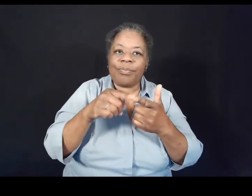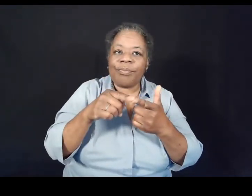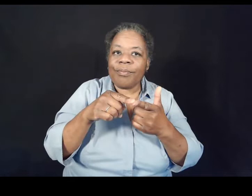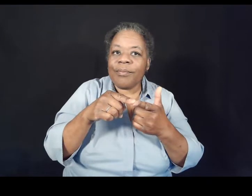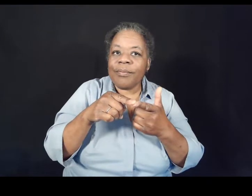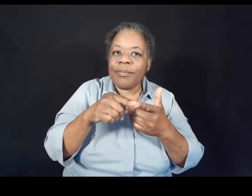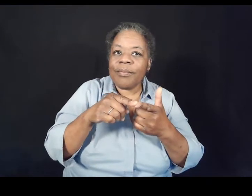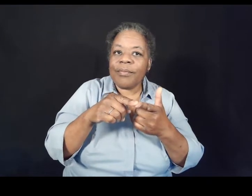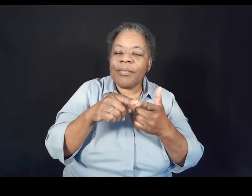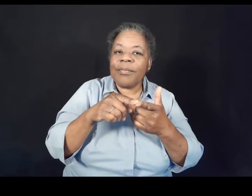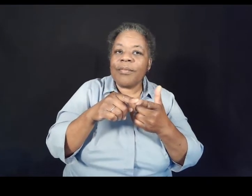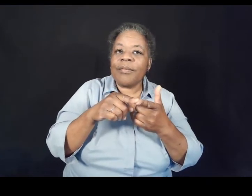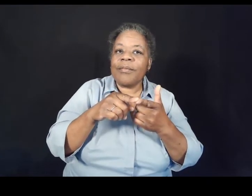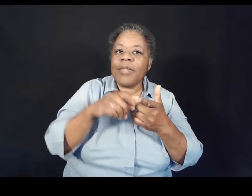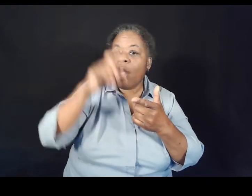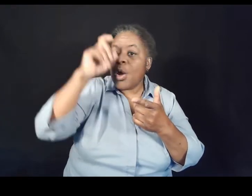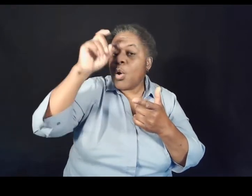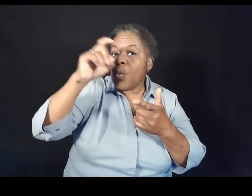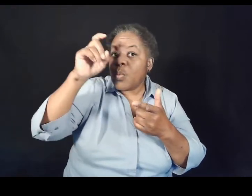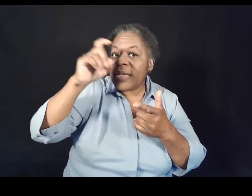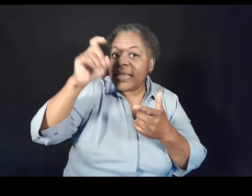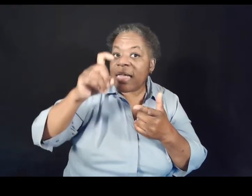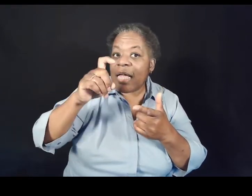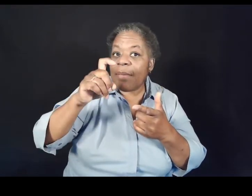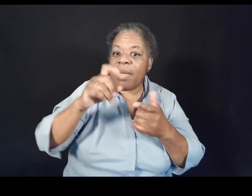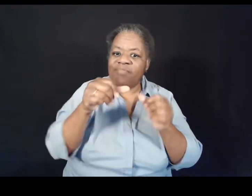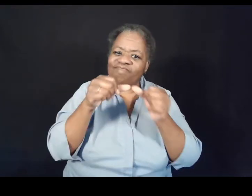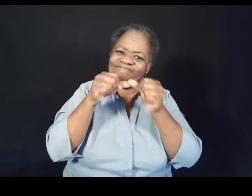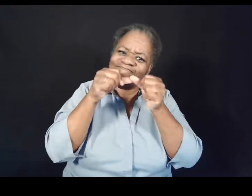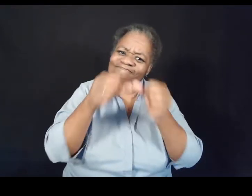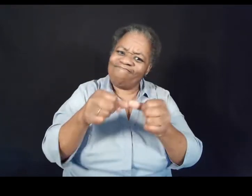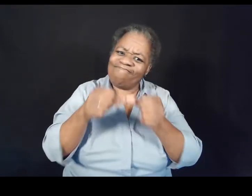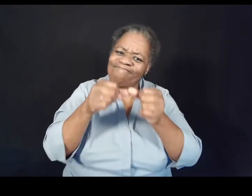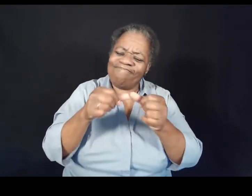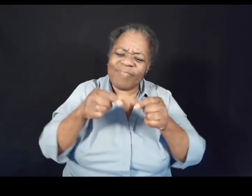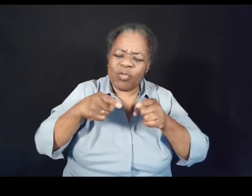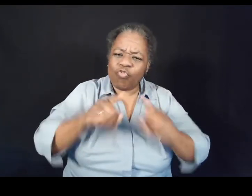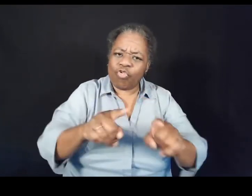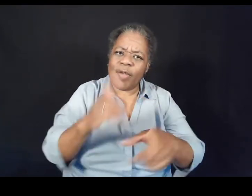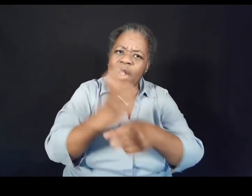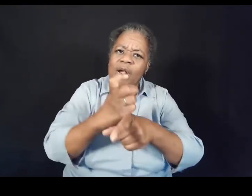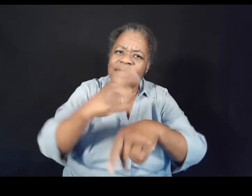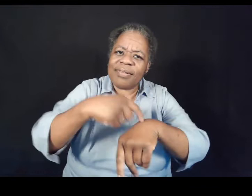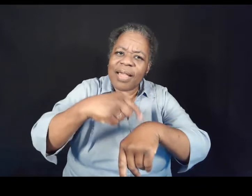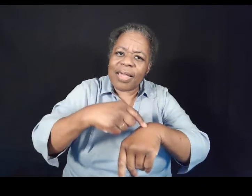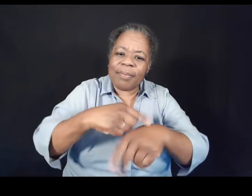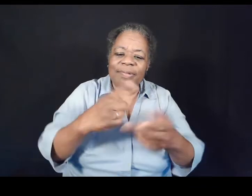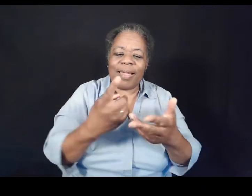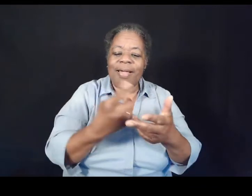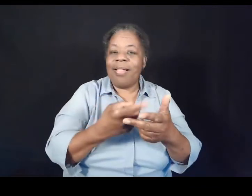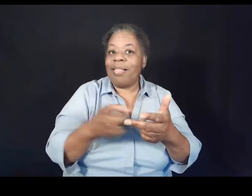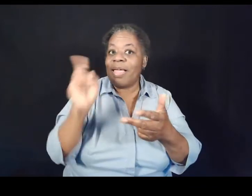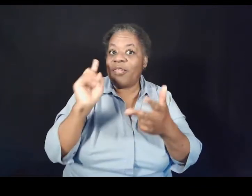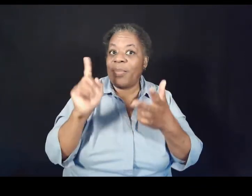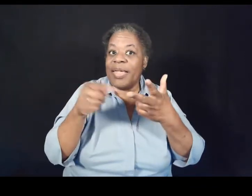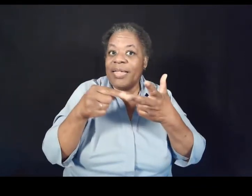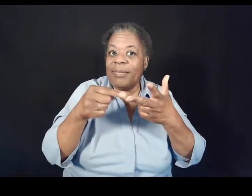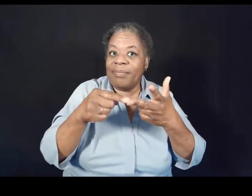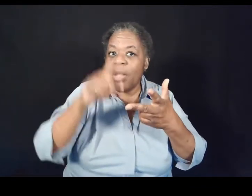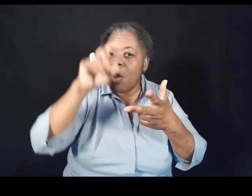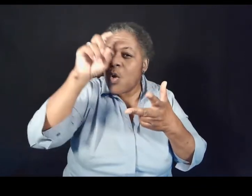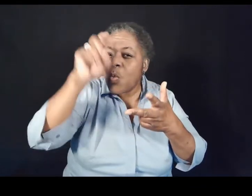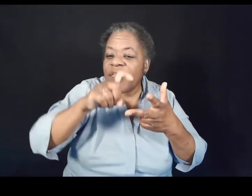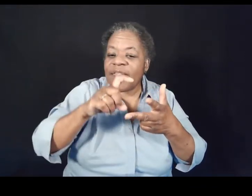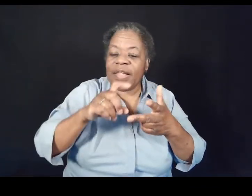Pastor David helped us find the wisdom of persevering in hard times. And last week, Pastor John showed us the wisdom of doing